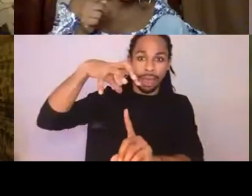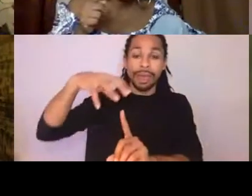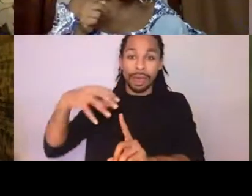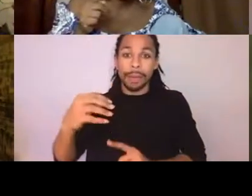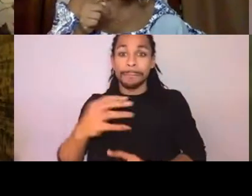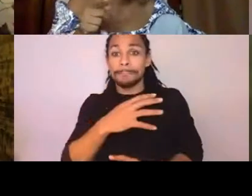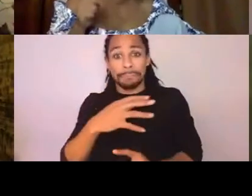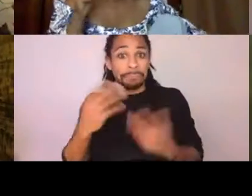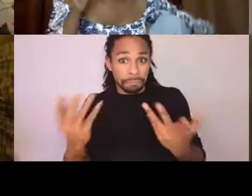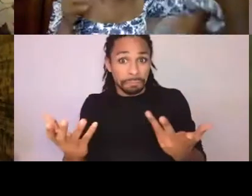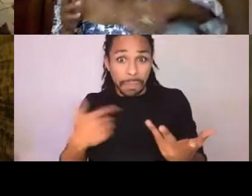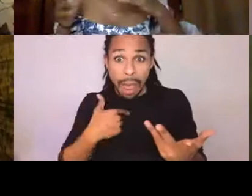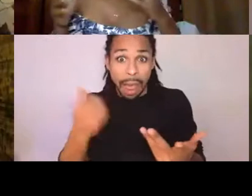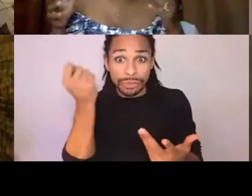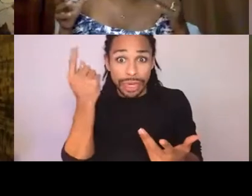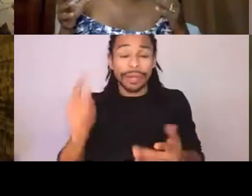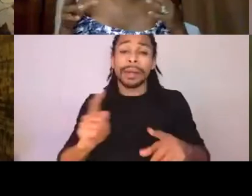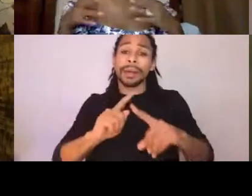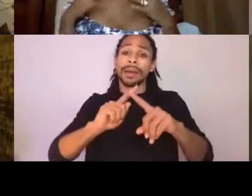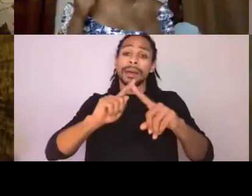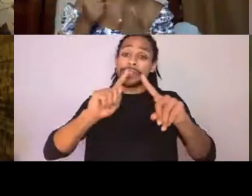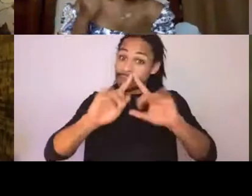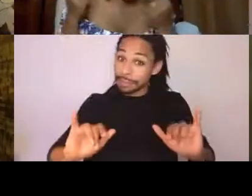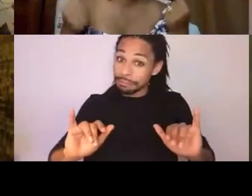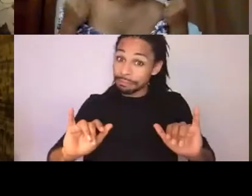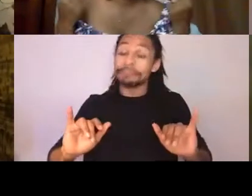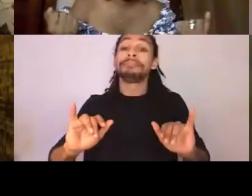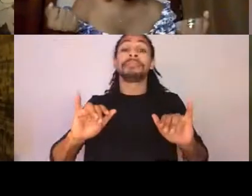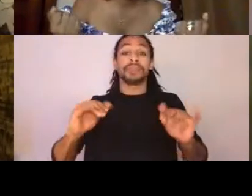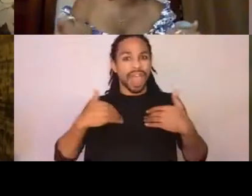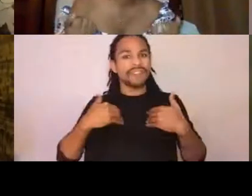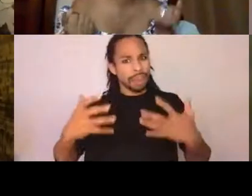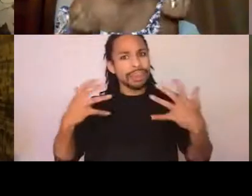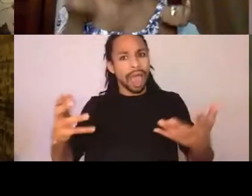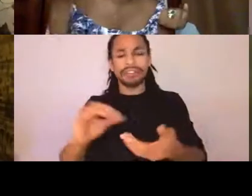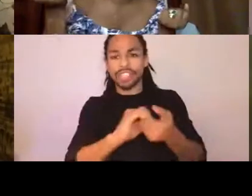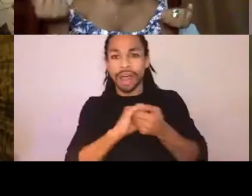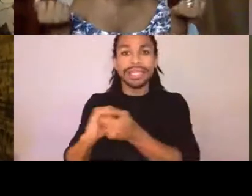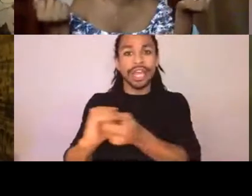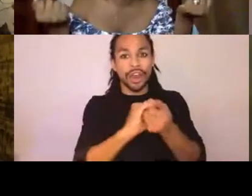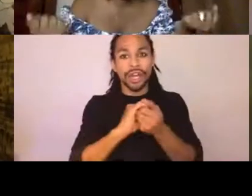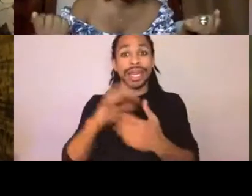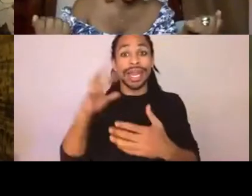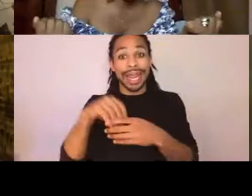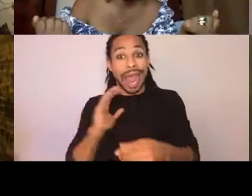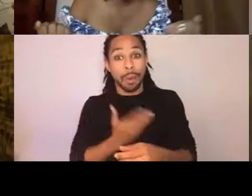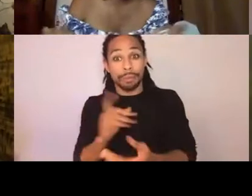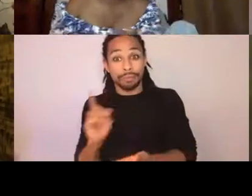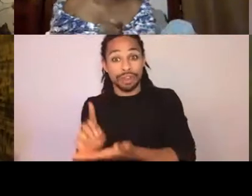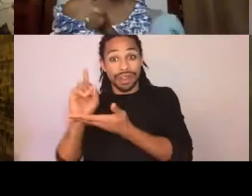yet there is a lot of solidarity in both our privilege and